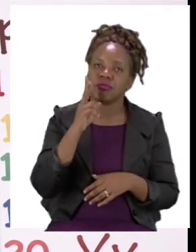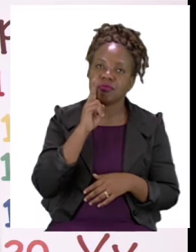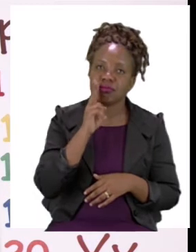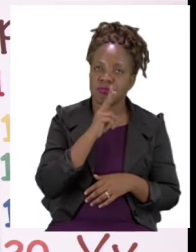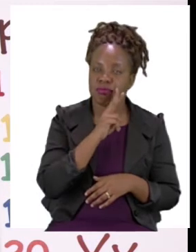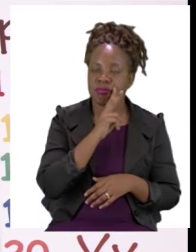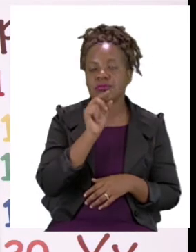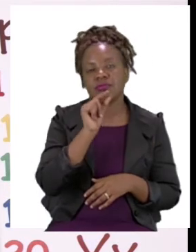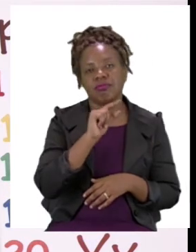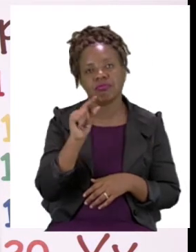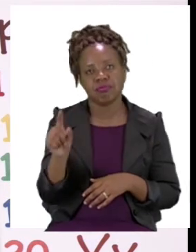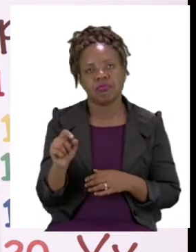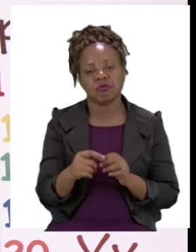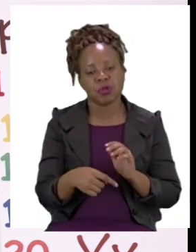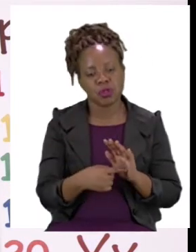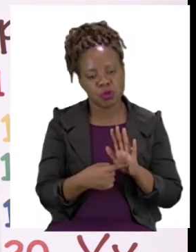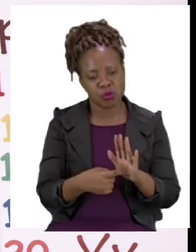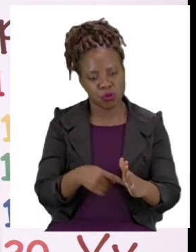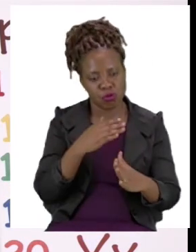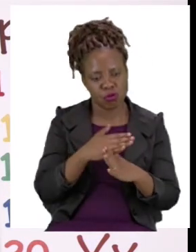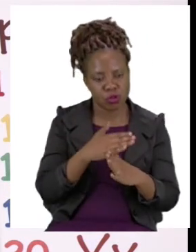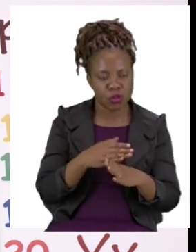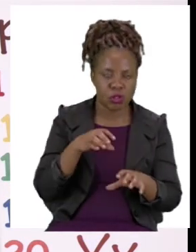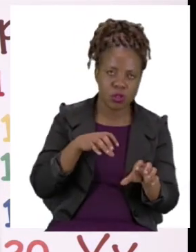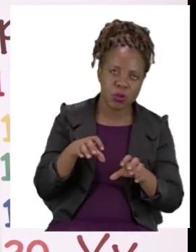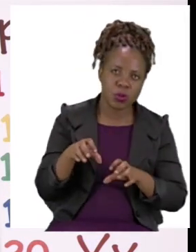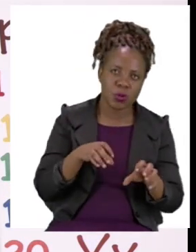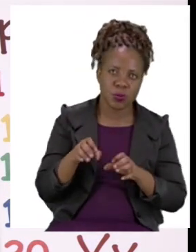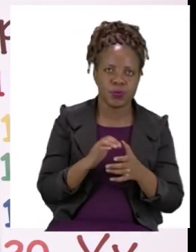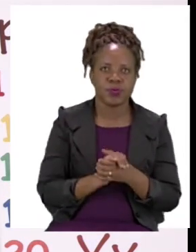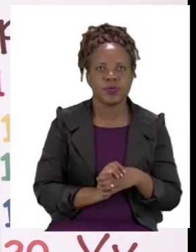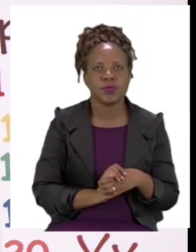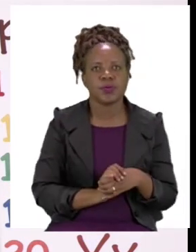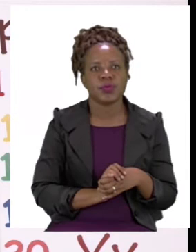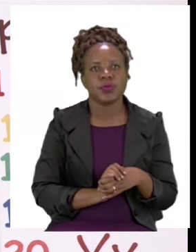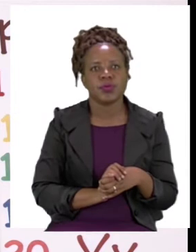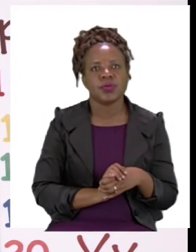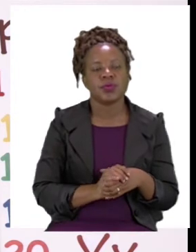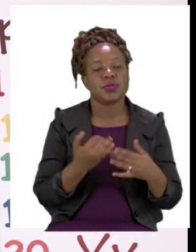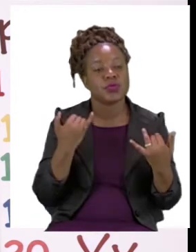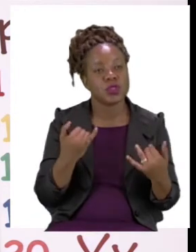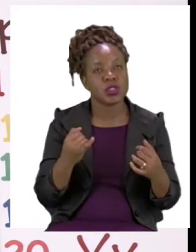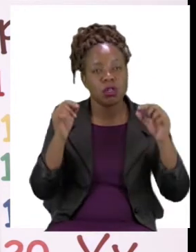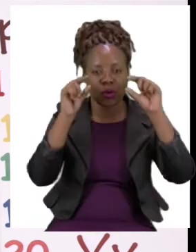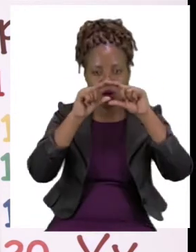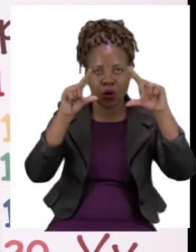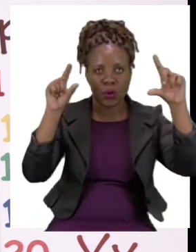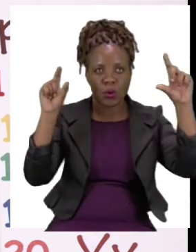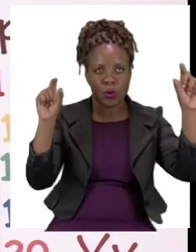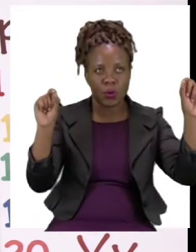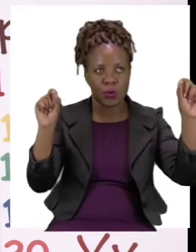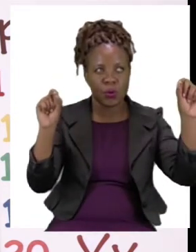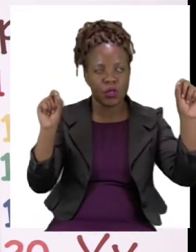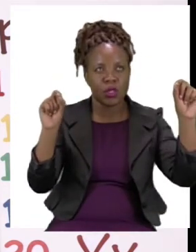as an action. Now it's going to be your job to find out which word matches the picture and